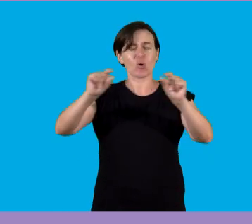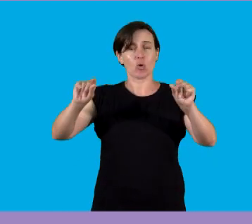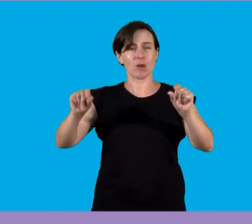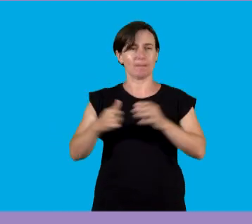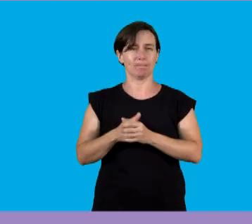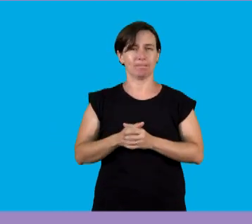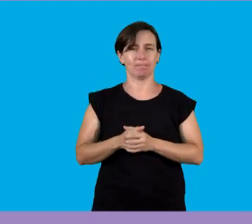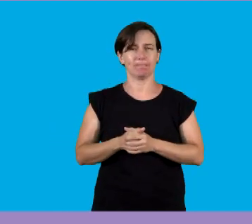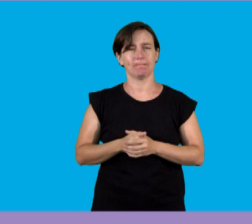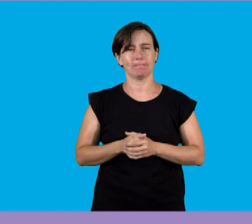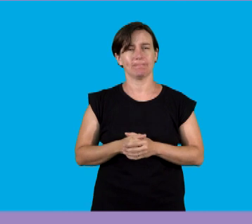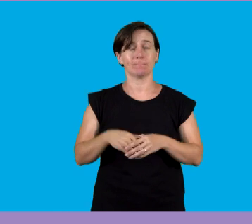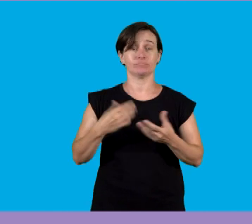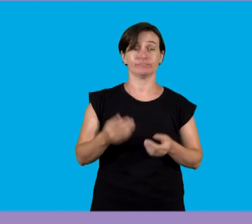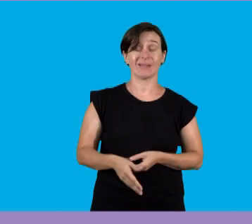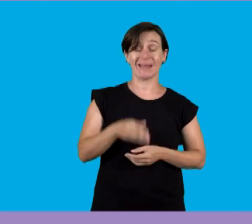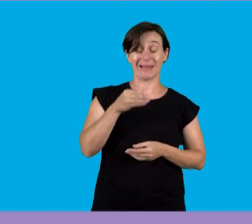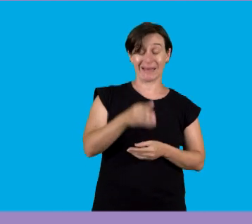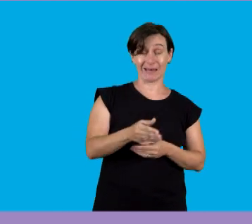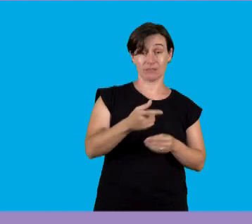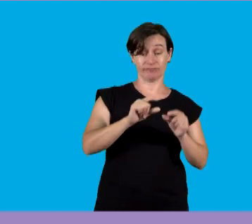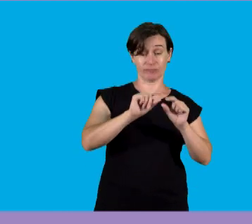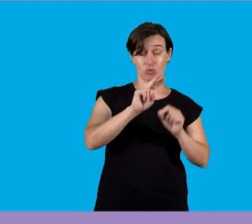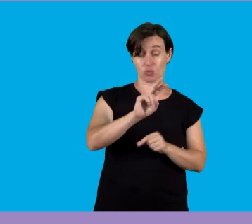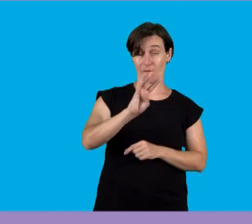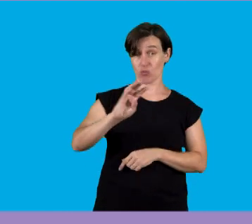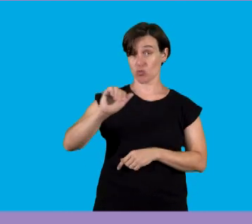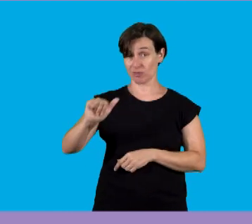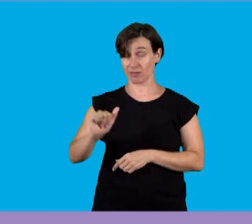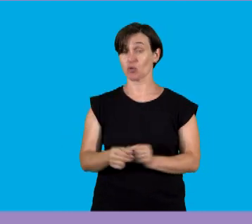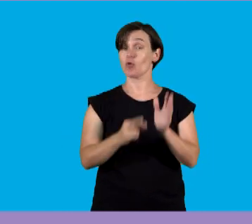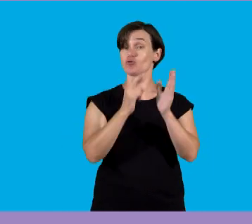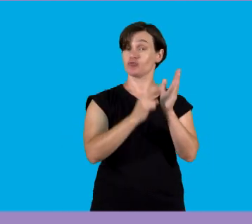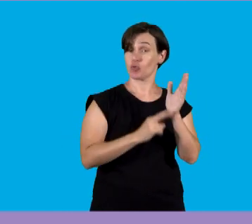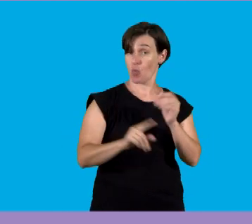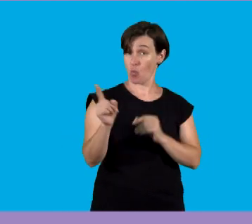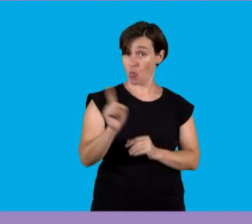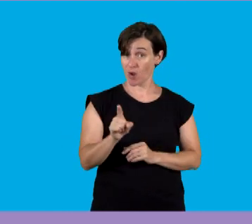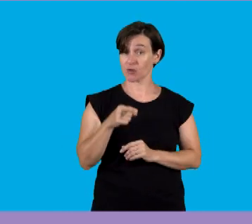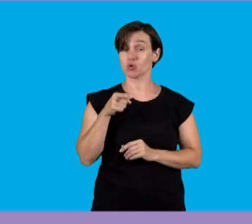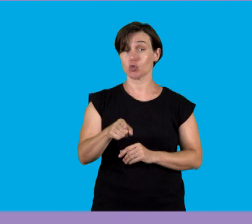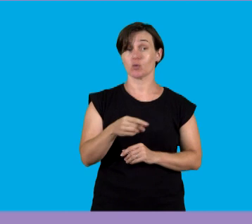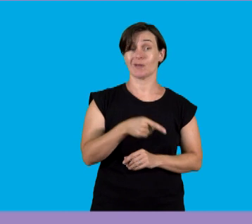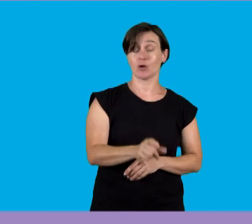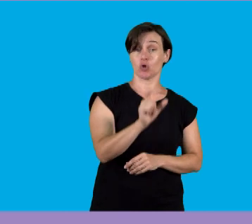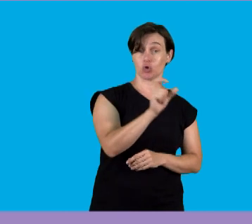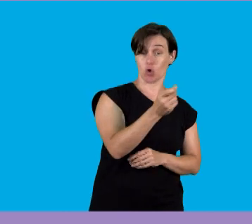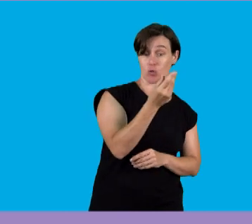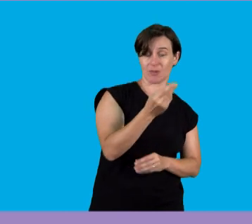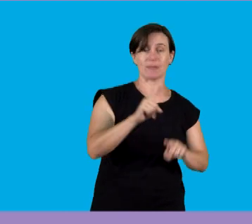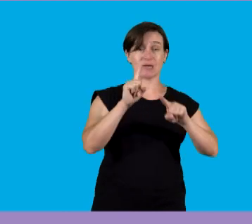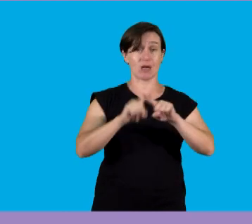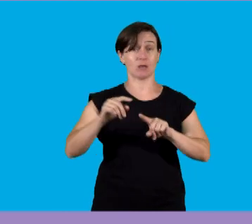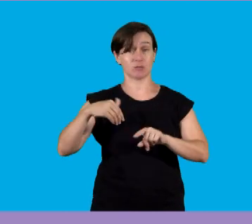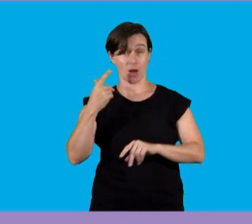equation, not an expression. For example, in the sequence 2, 4, 6, the rule is to multiply the term